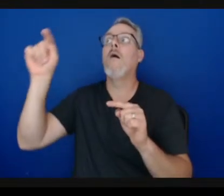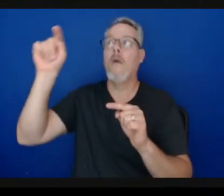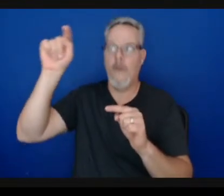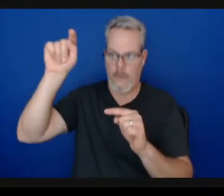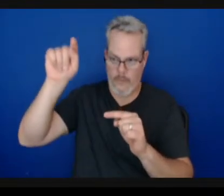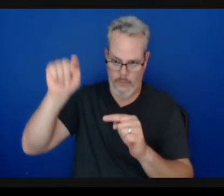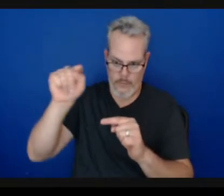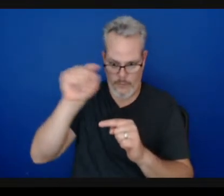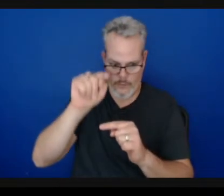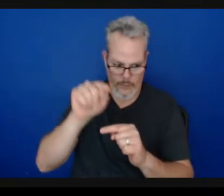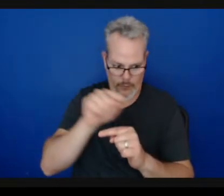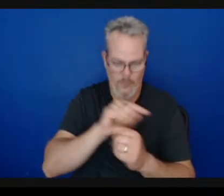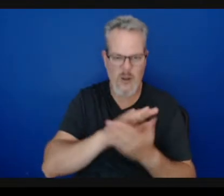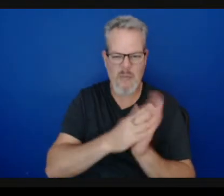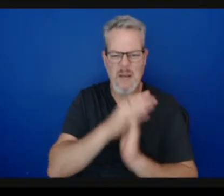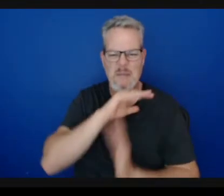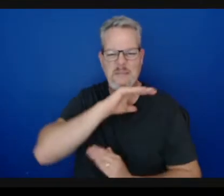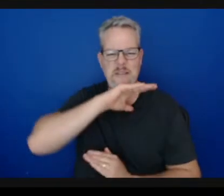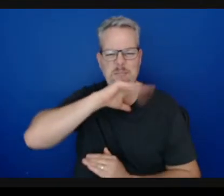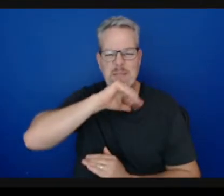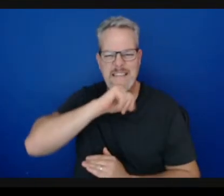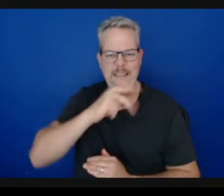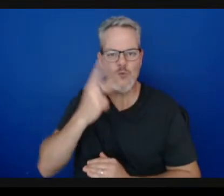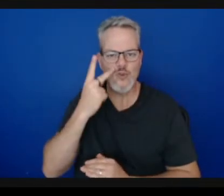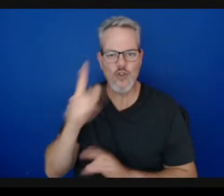diverges a little bit from what we saw in 2018.